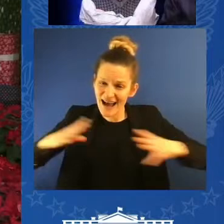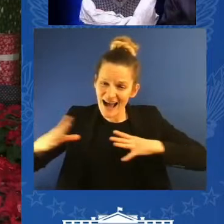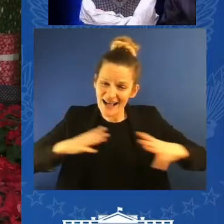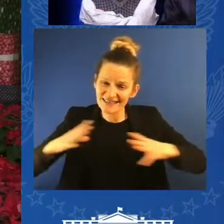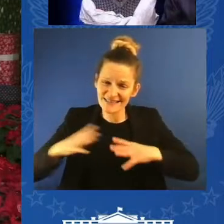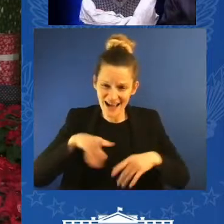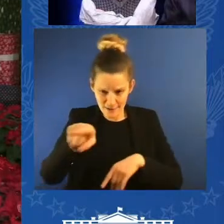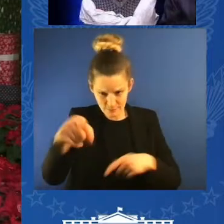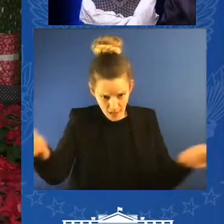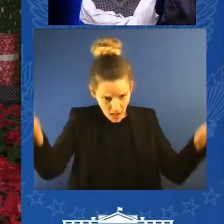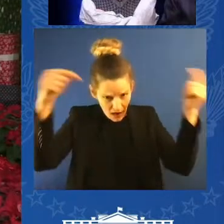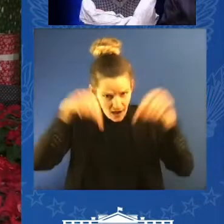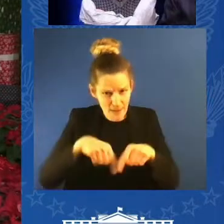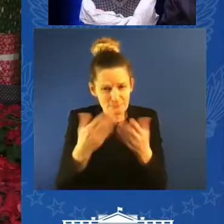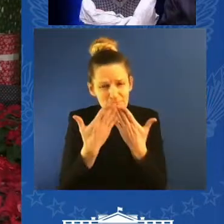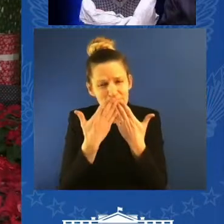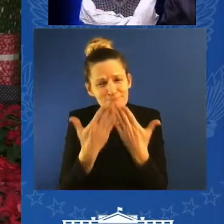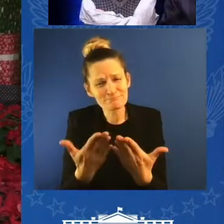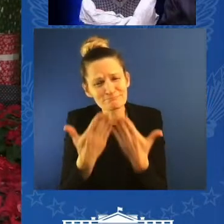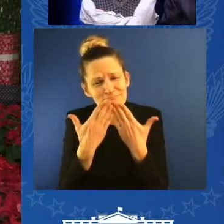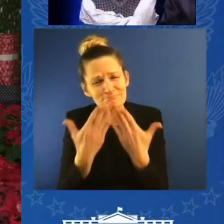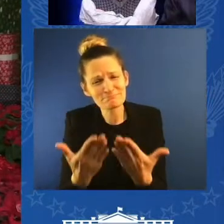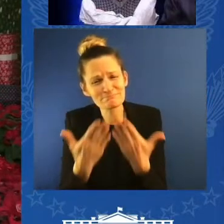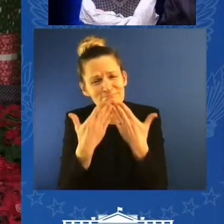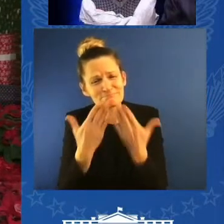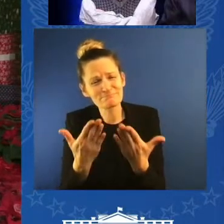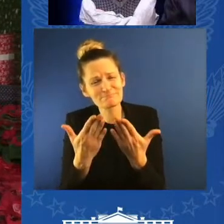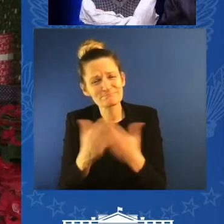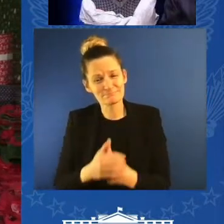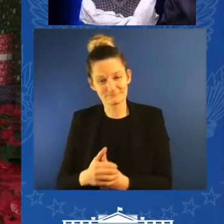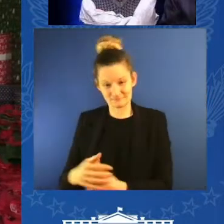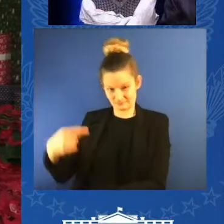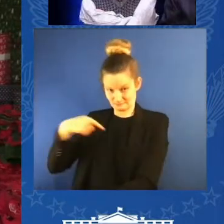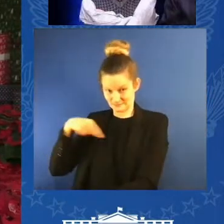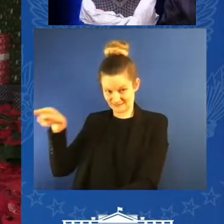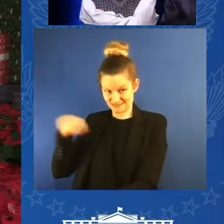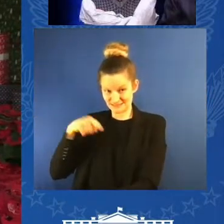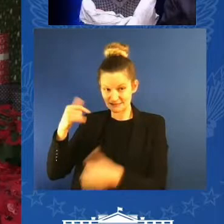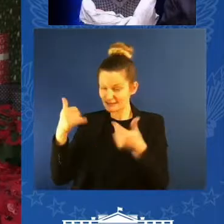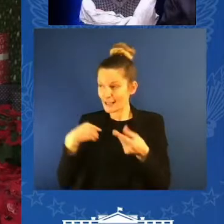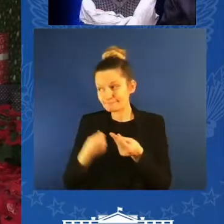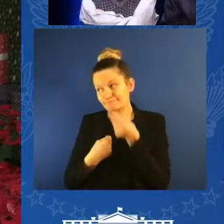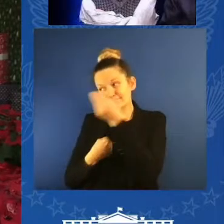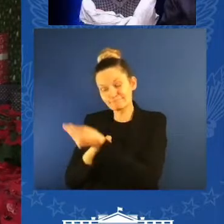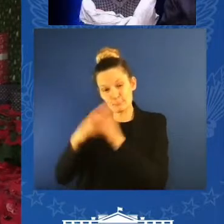have the president hold the book. That's my job.